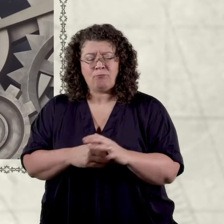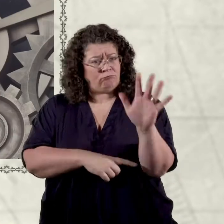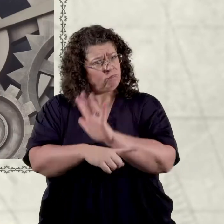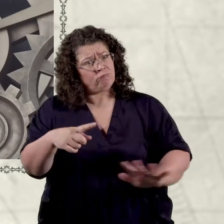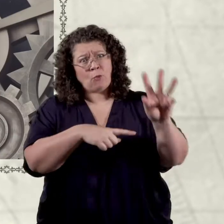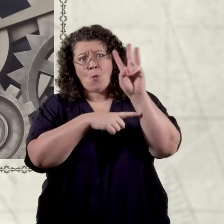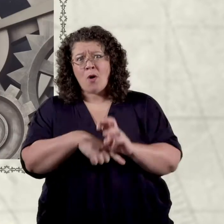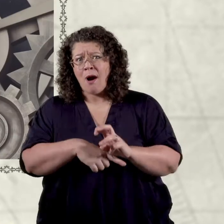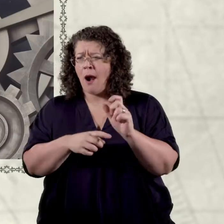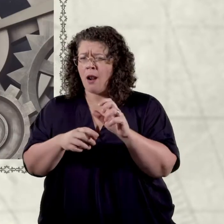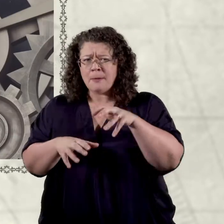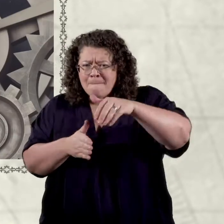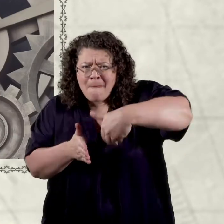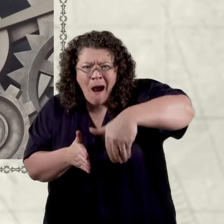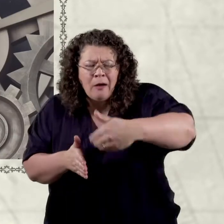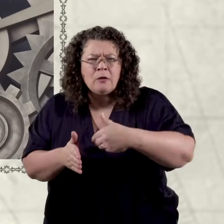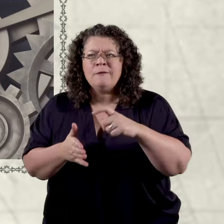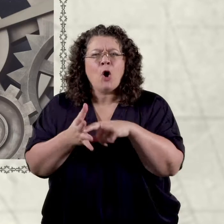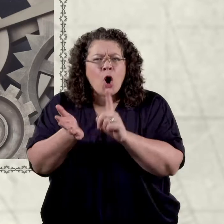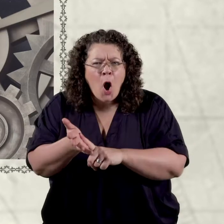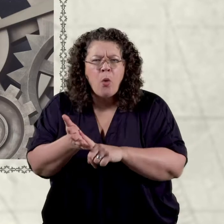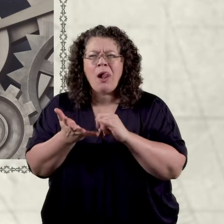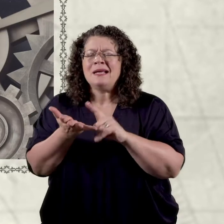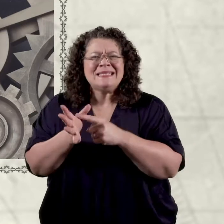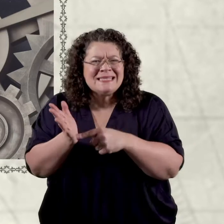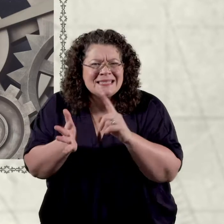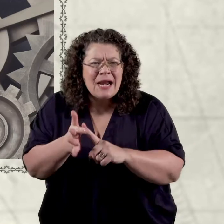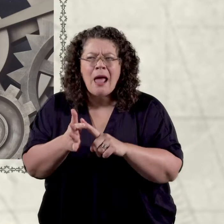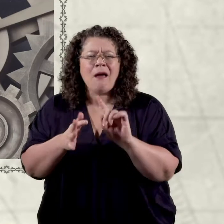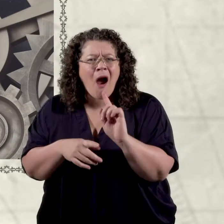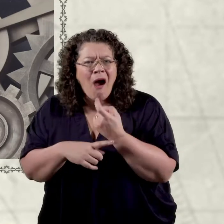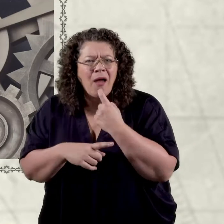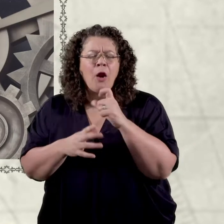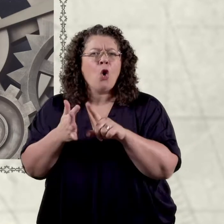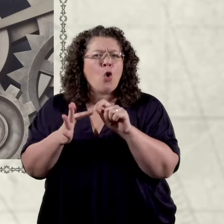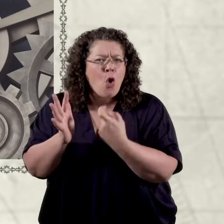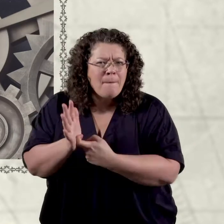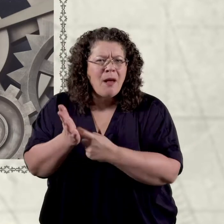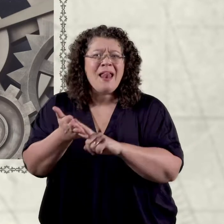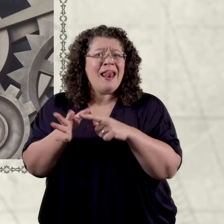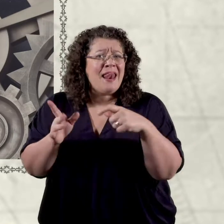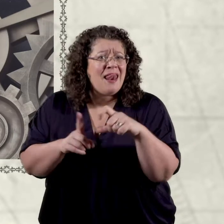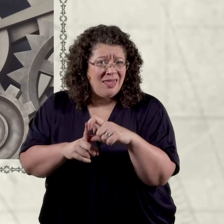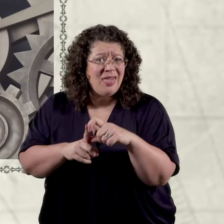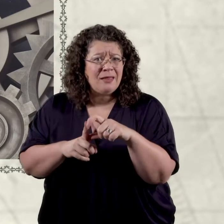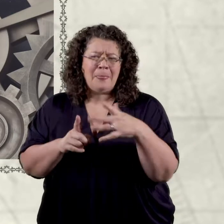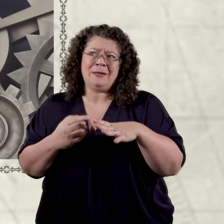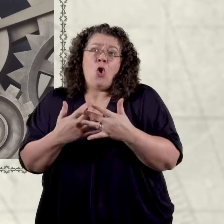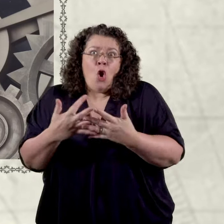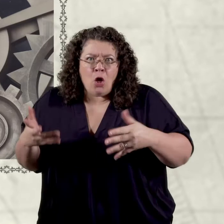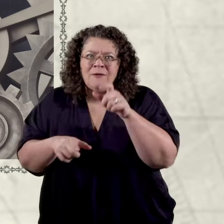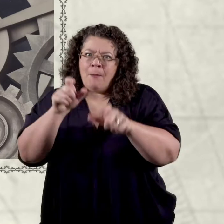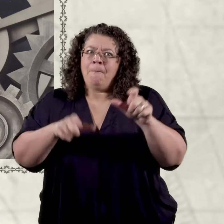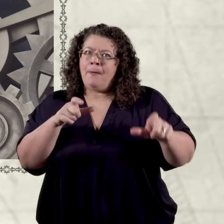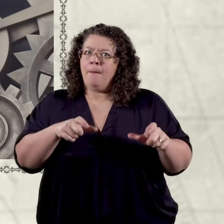All over Wales they mined for coal, slate, iron, copper, plum, and they needed a lot of people to do